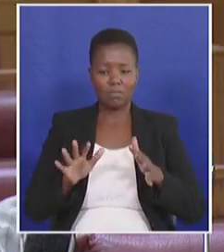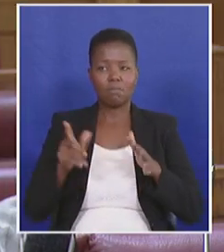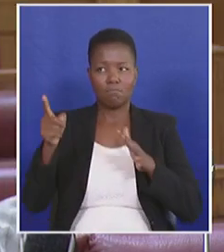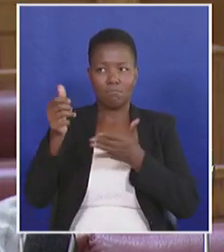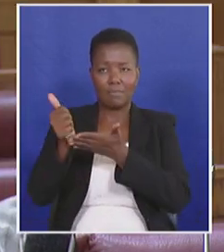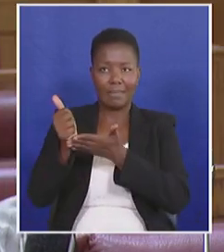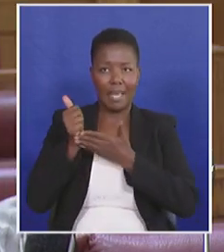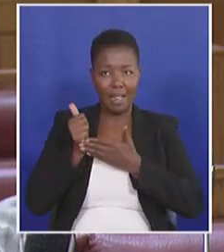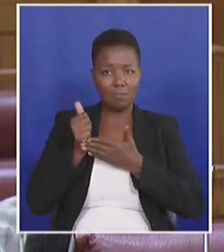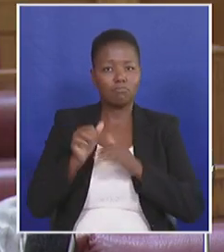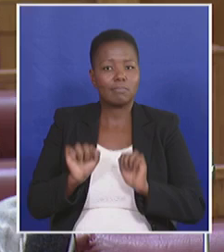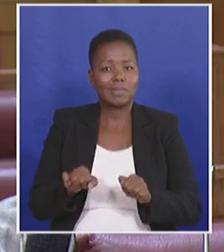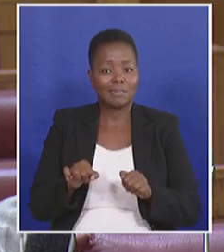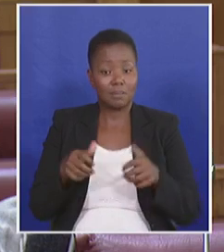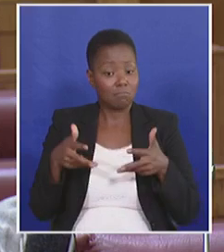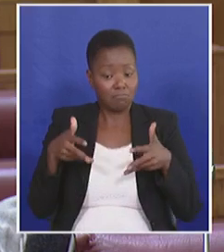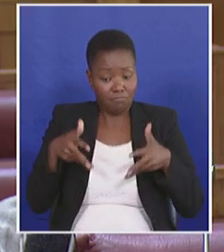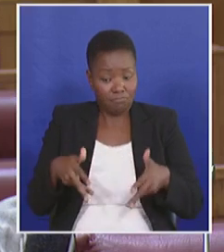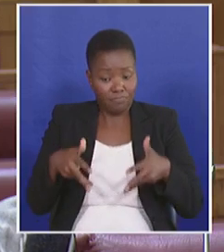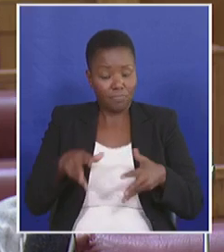assisted in the work